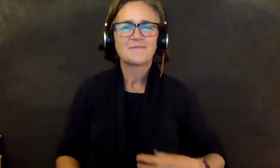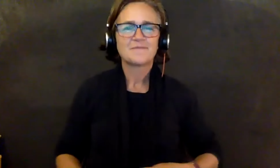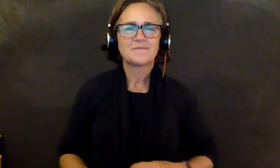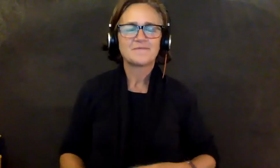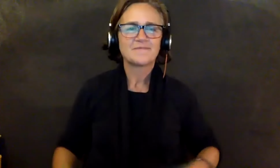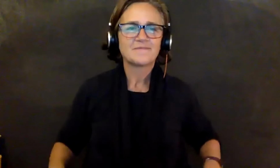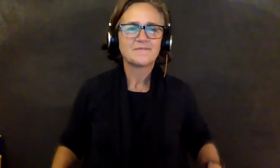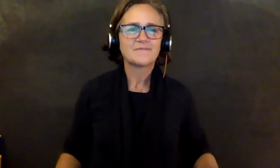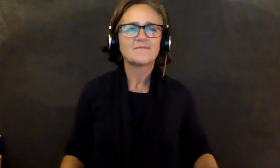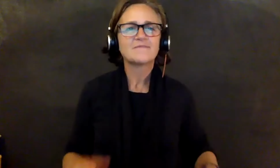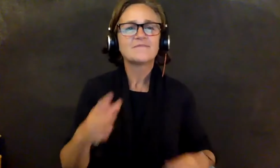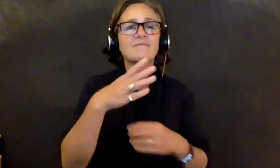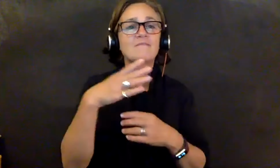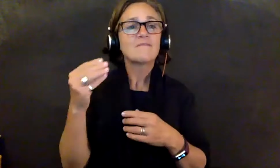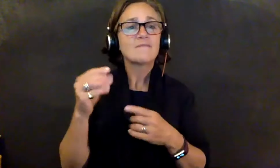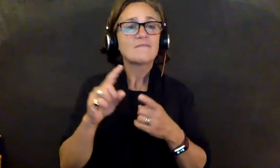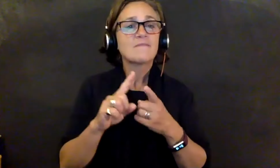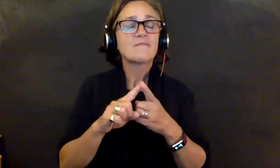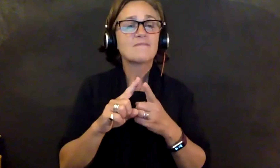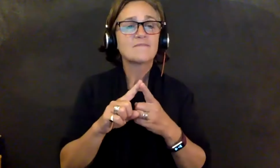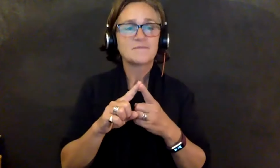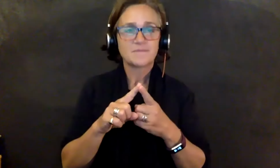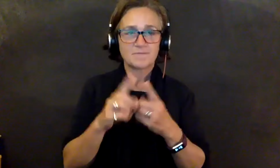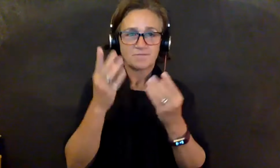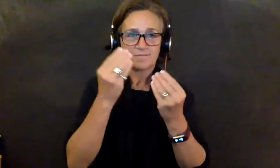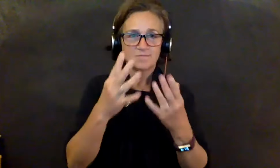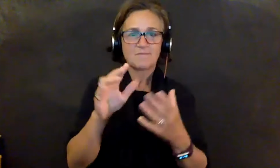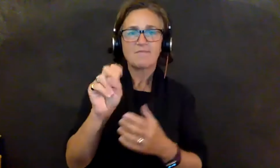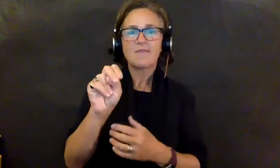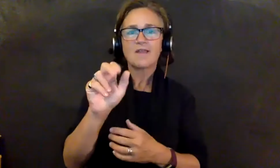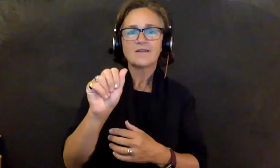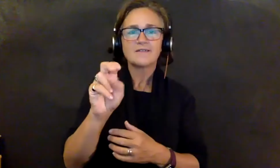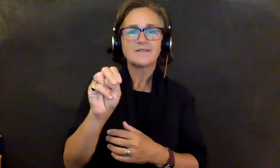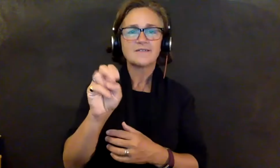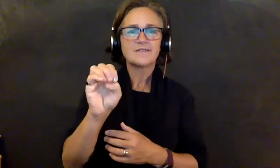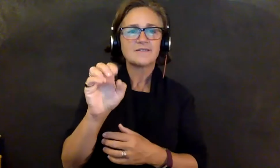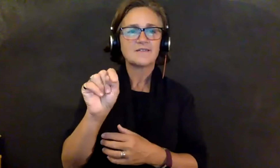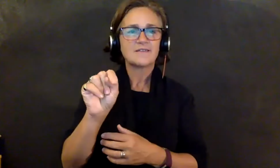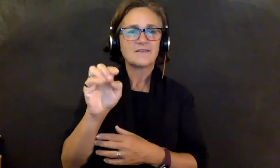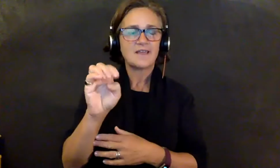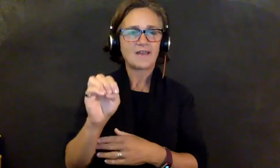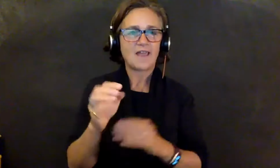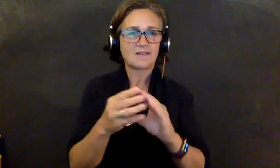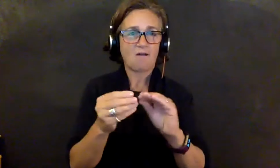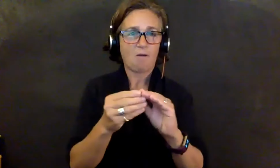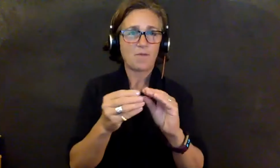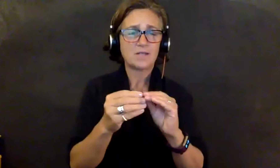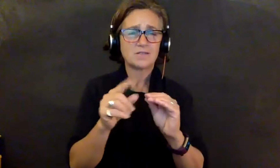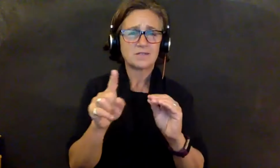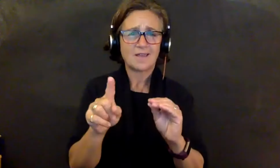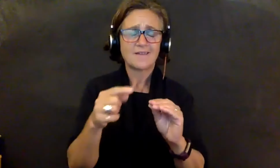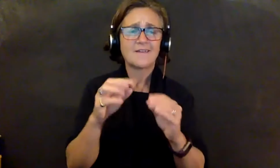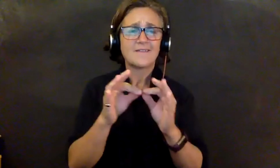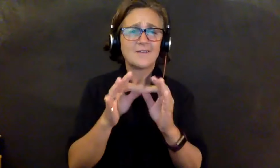Also, the interpreters are getting a little bit tired. So just if we can just slow it